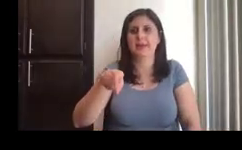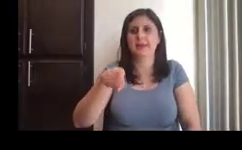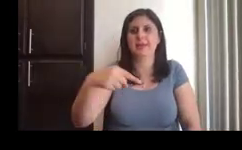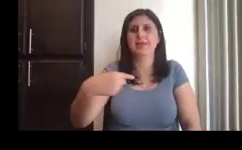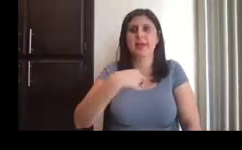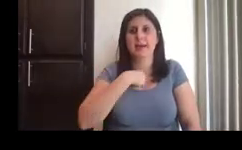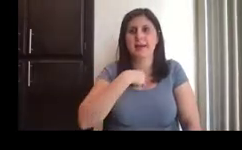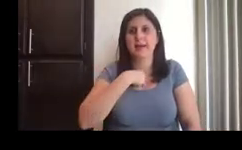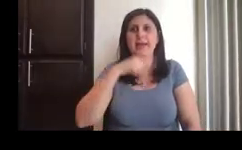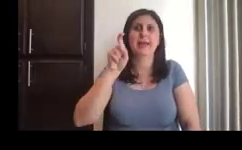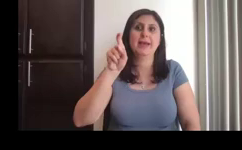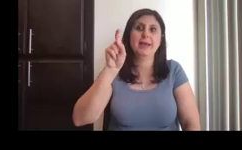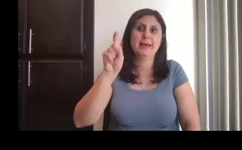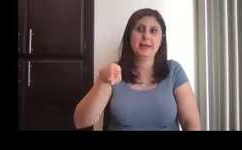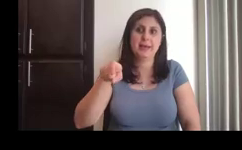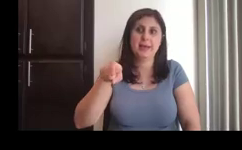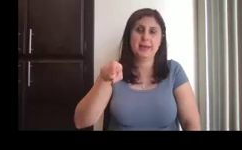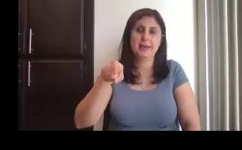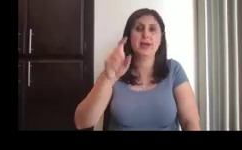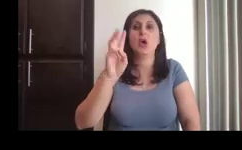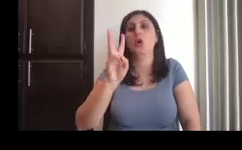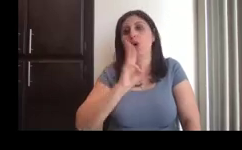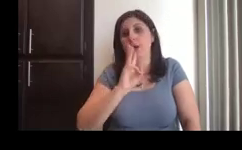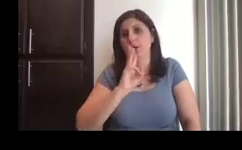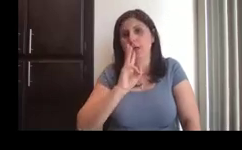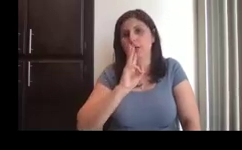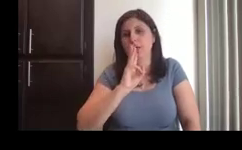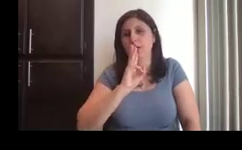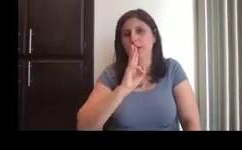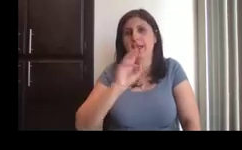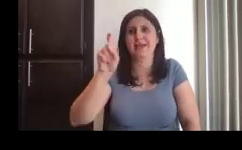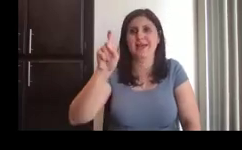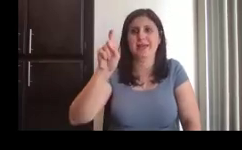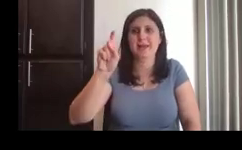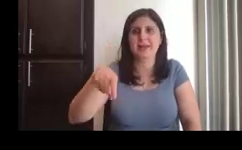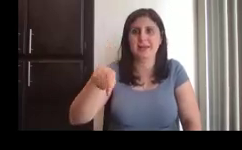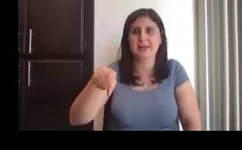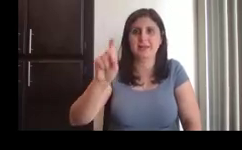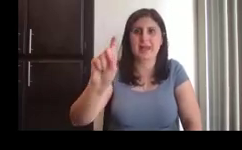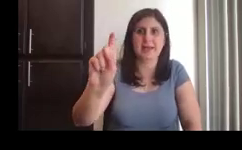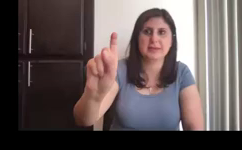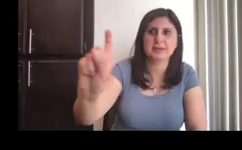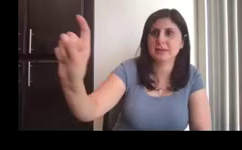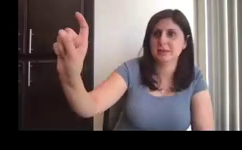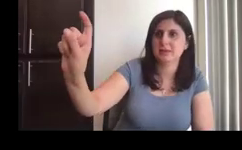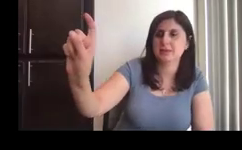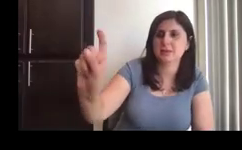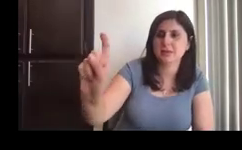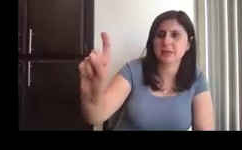need. I need water. Okay, need. It's an